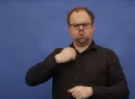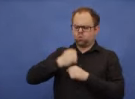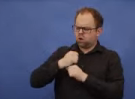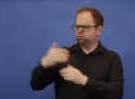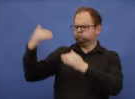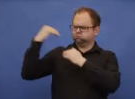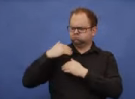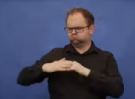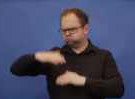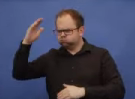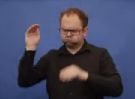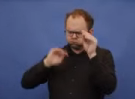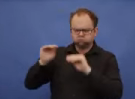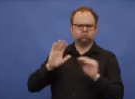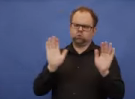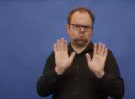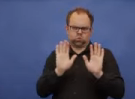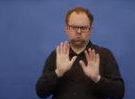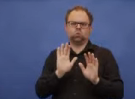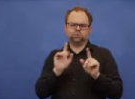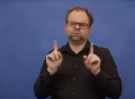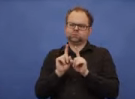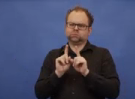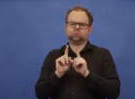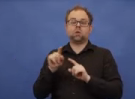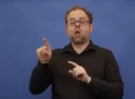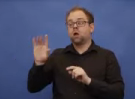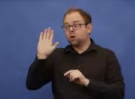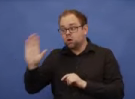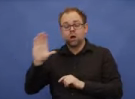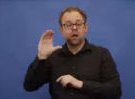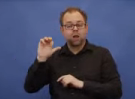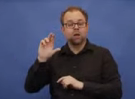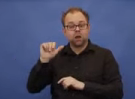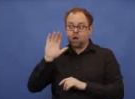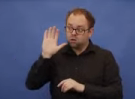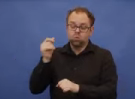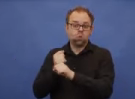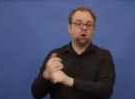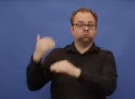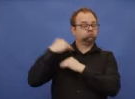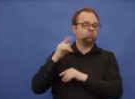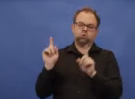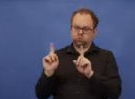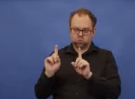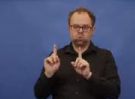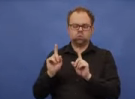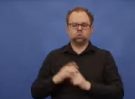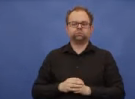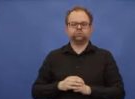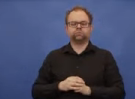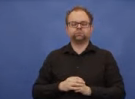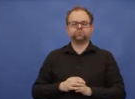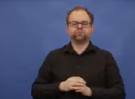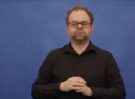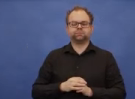to 2007. It has now been replaced with the Person with Disabilities Empowerment